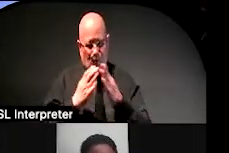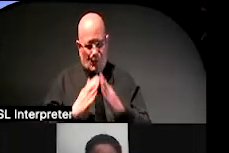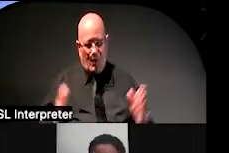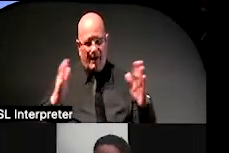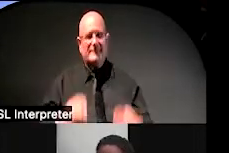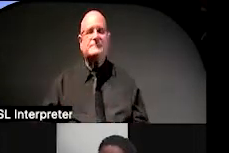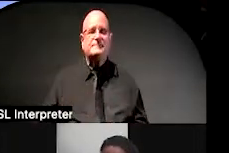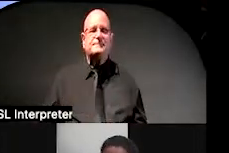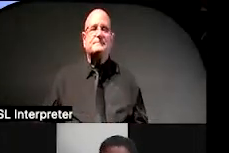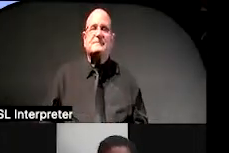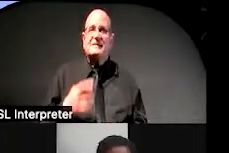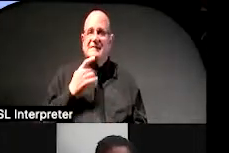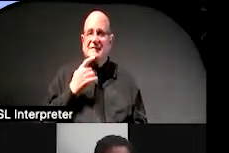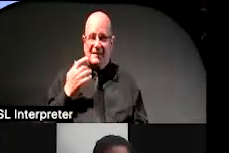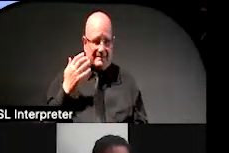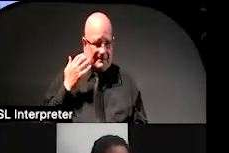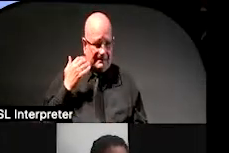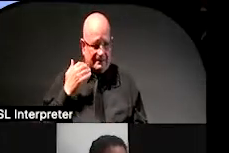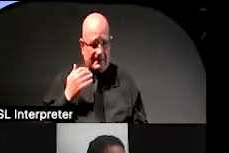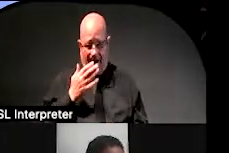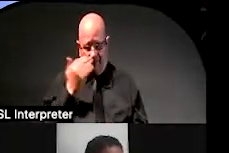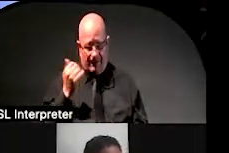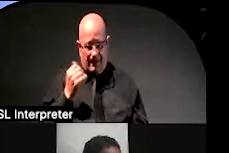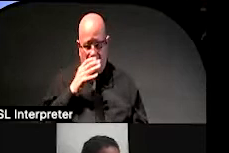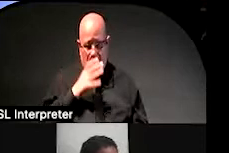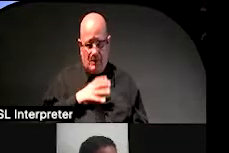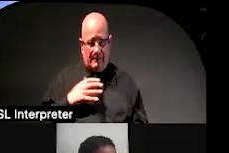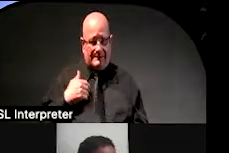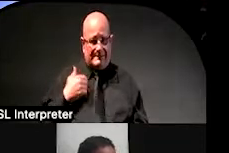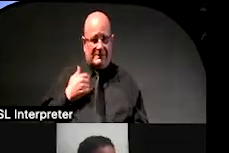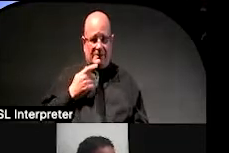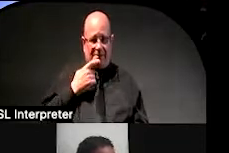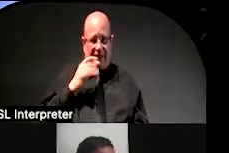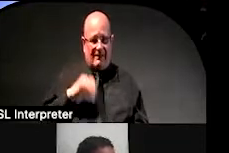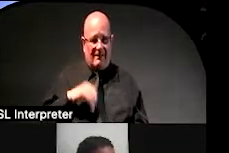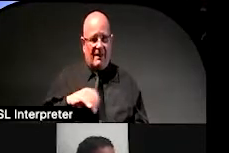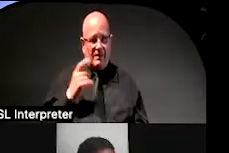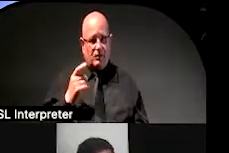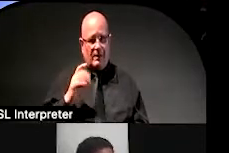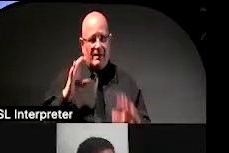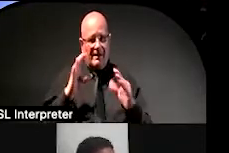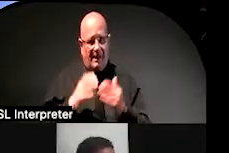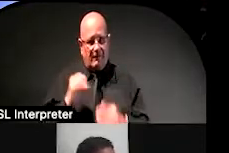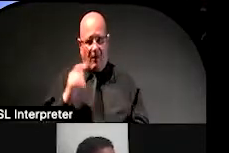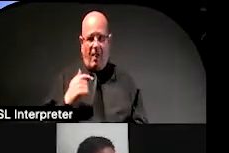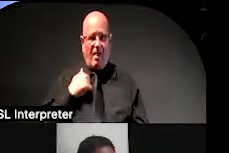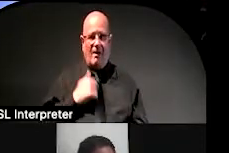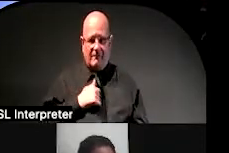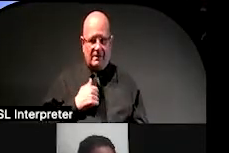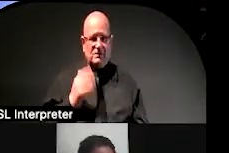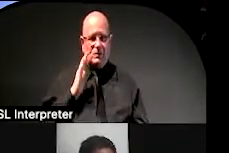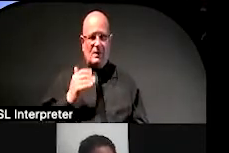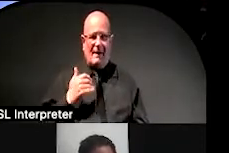said earlier, and I forgot the young lady's name, who actually mentioned that it is one of the categories that all of us at some point will